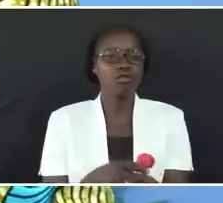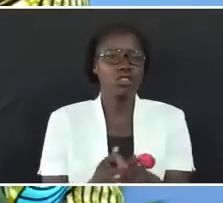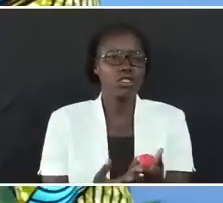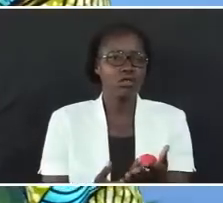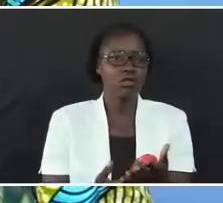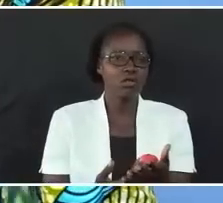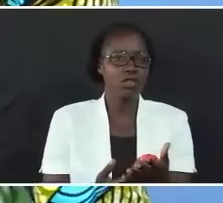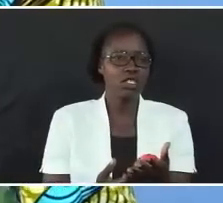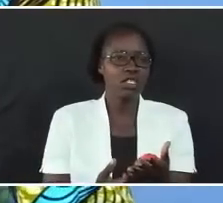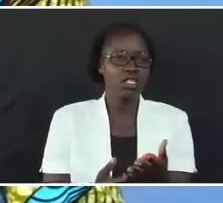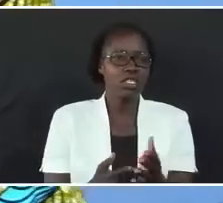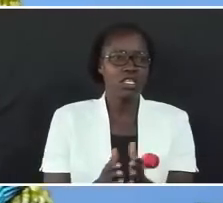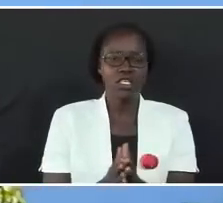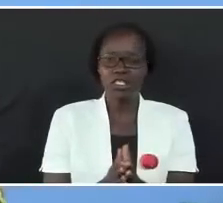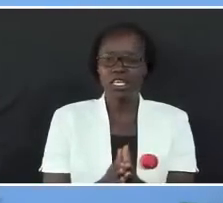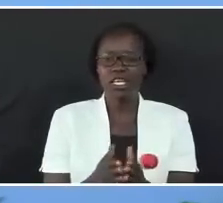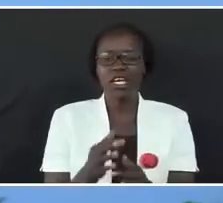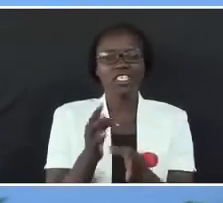I think it's your brother you're dating.